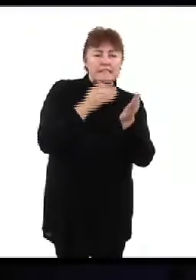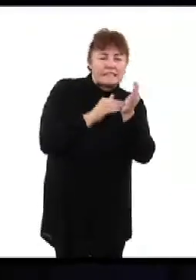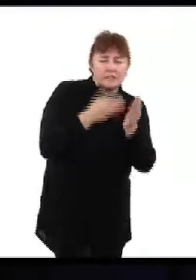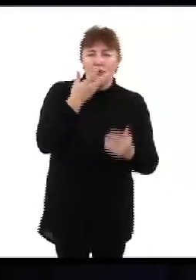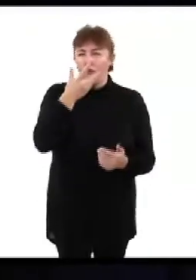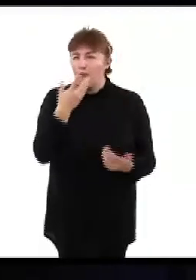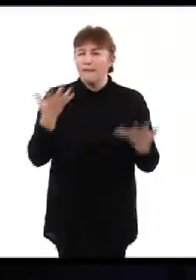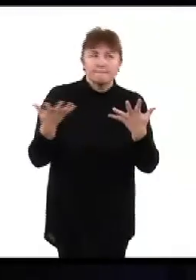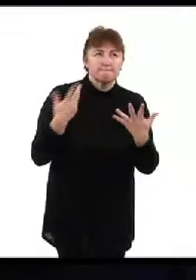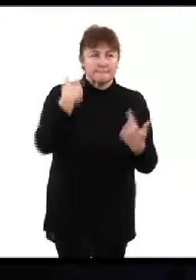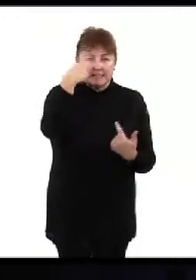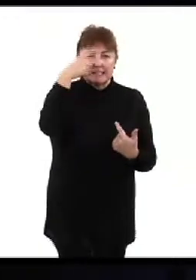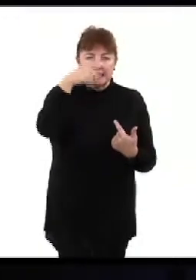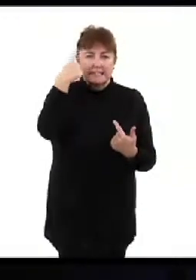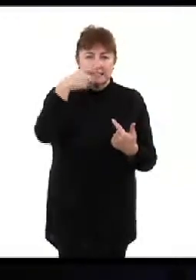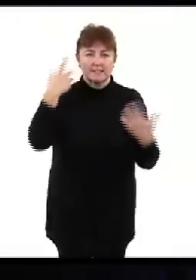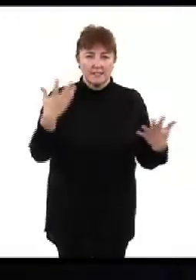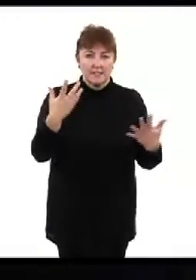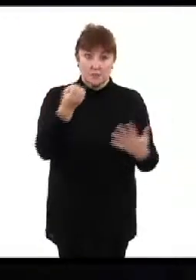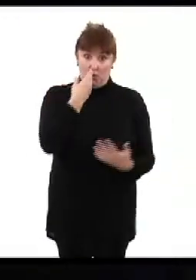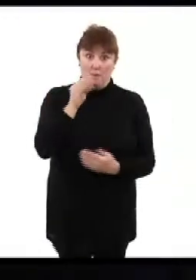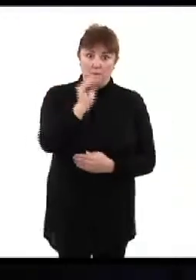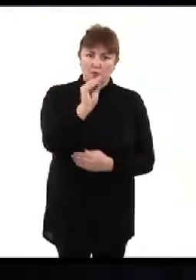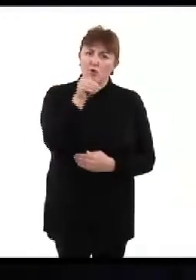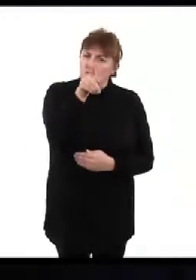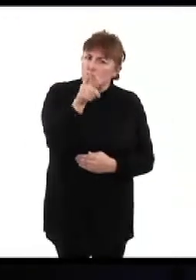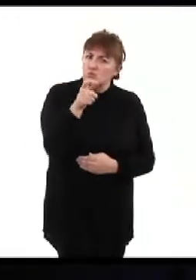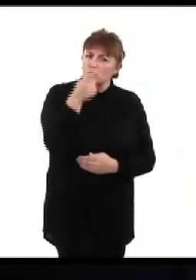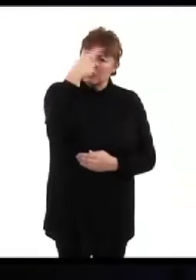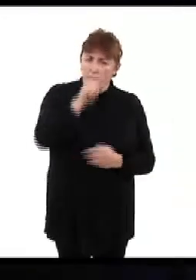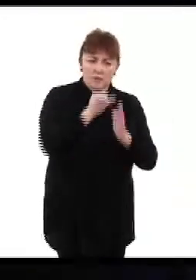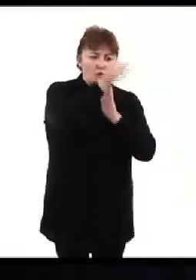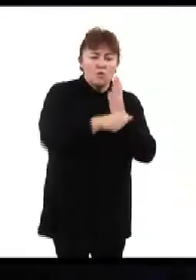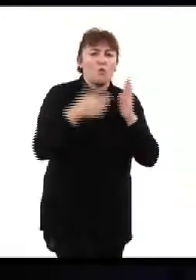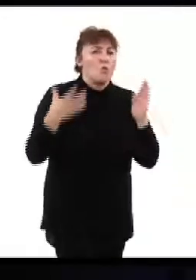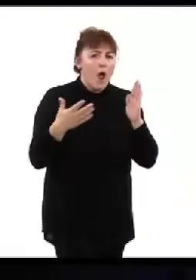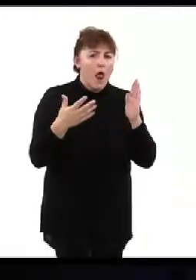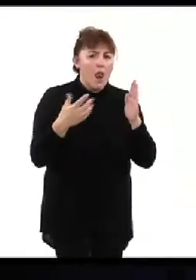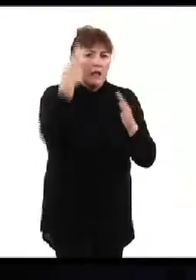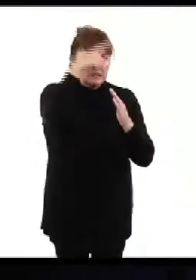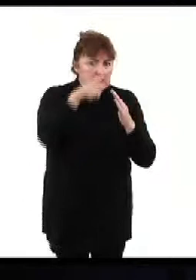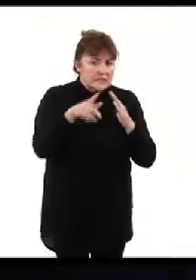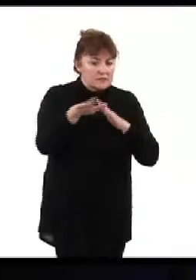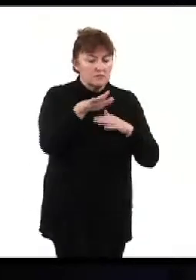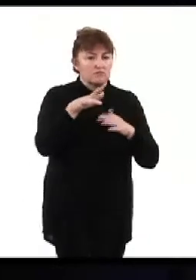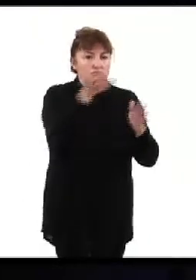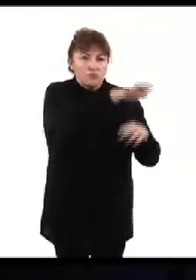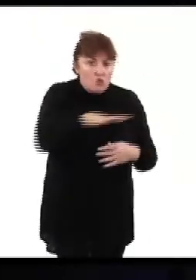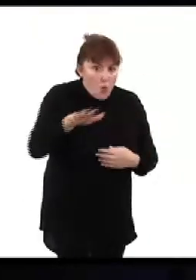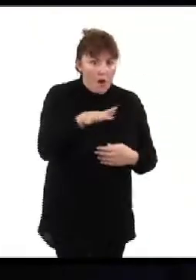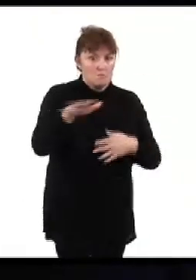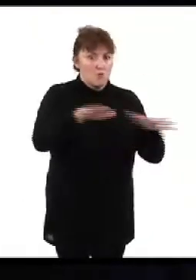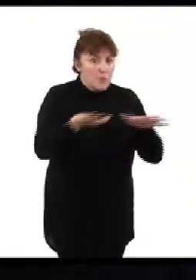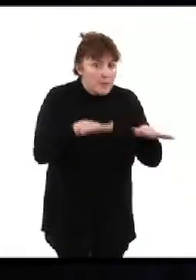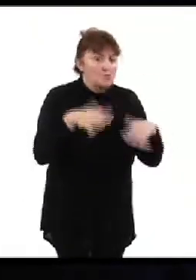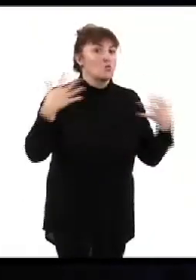for that, we would then ask them, okay, well, do you know what the hand shape is? Do you know what the location is? Do you know what the movement is? To